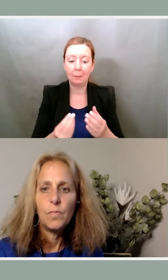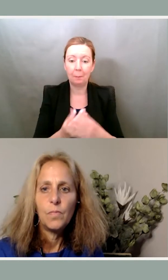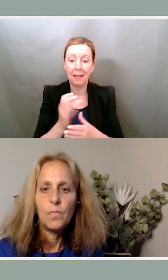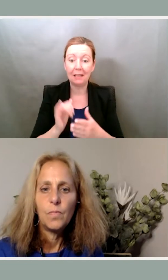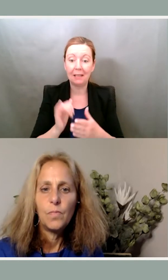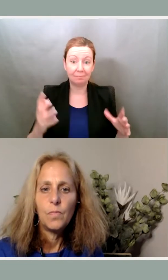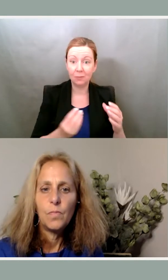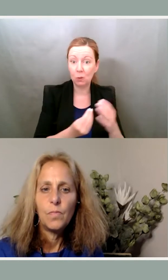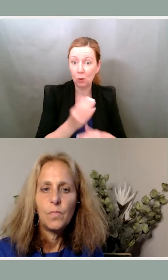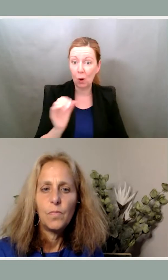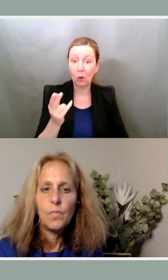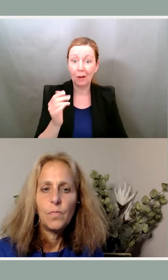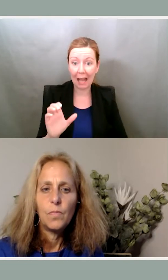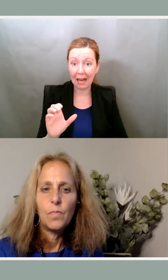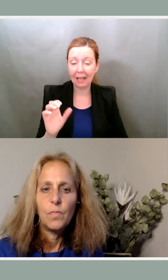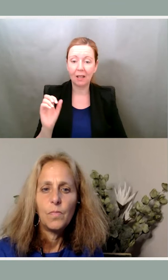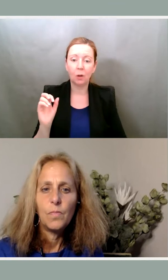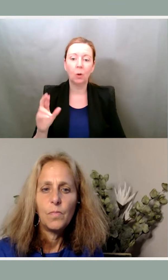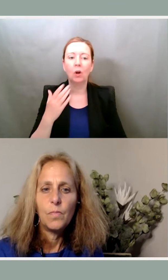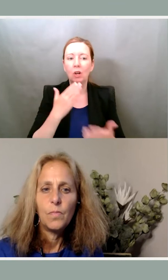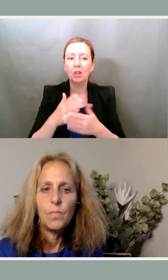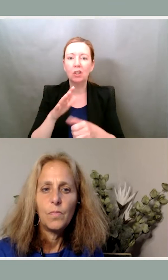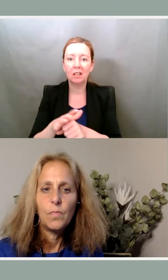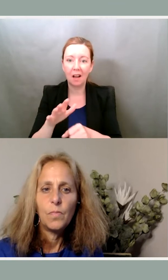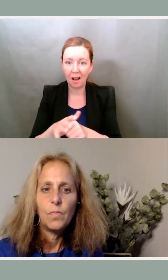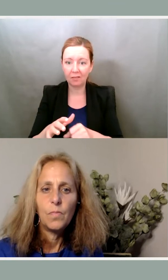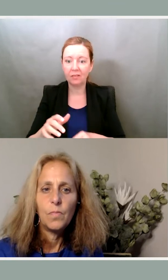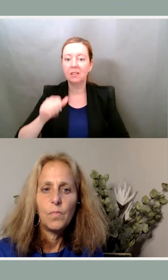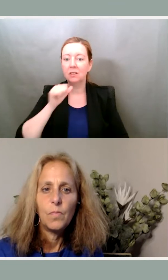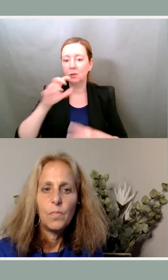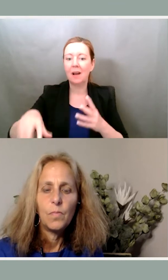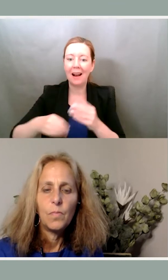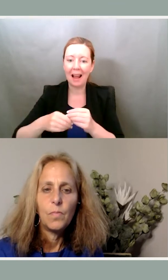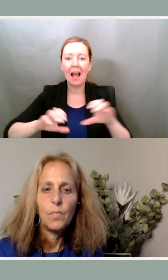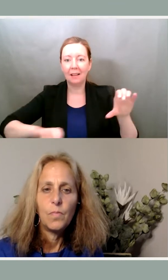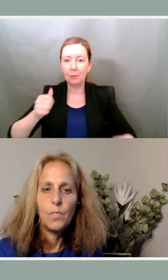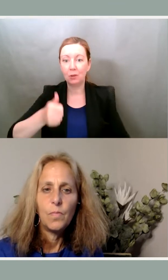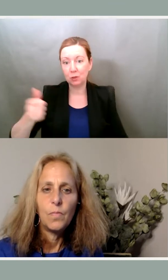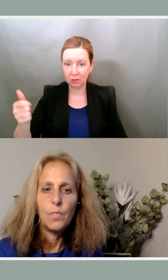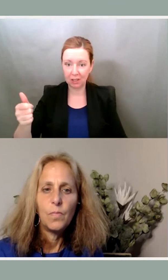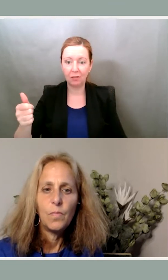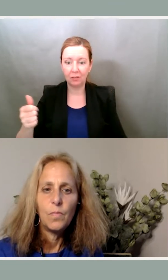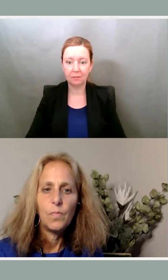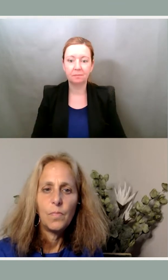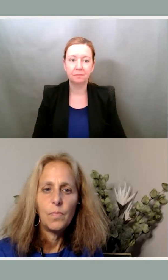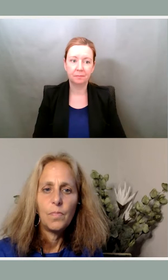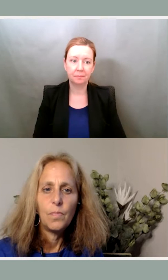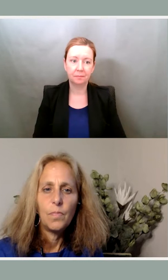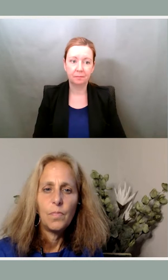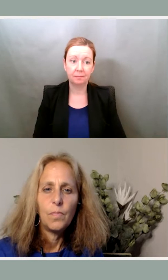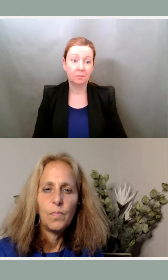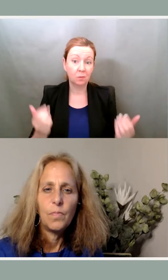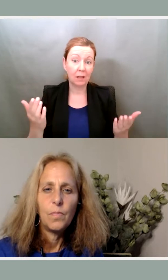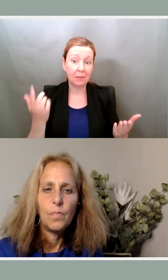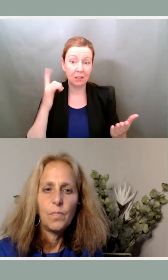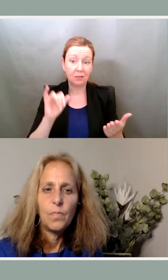grown organically, or is it good enough not to add chemicals yourself to grow them? Do you have a recommendation